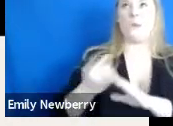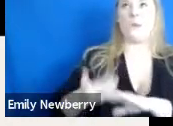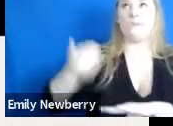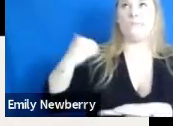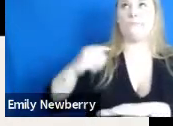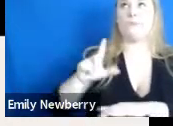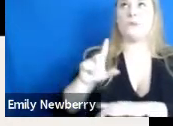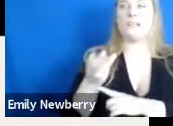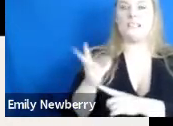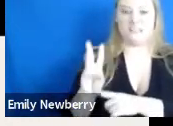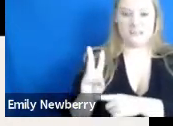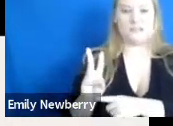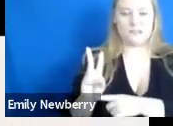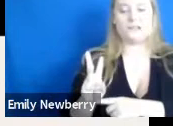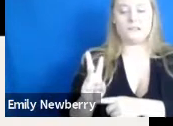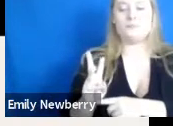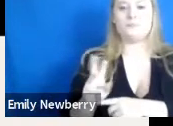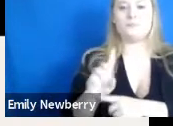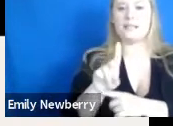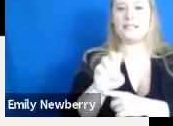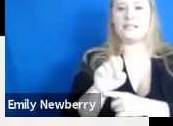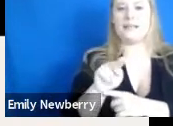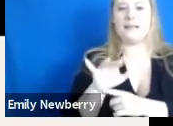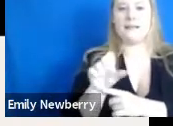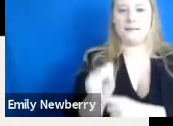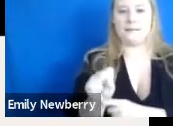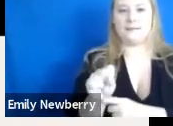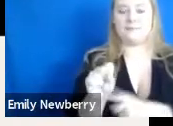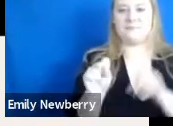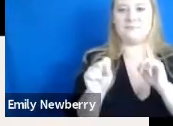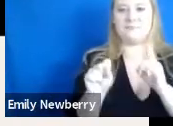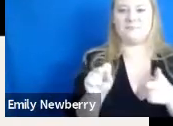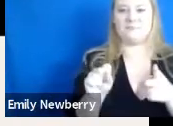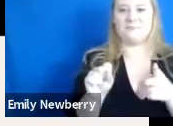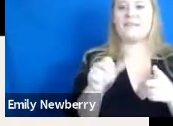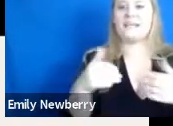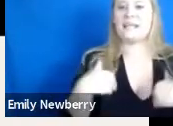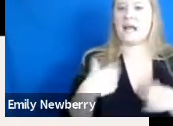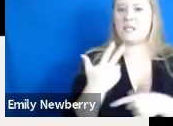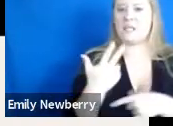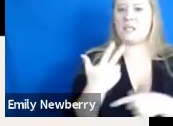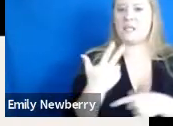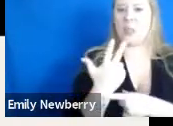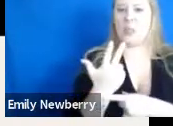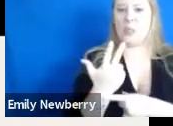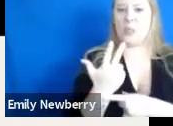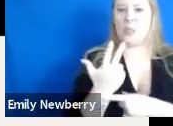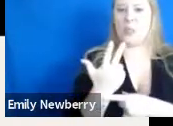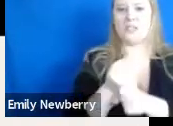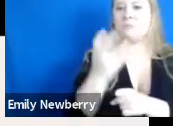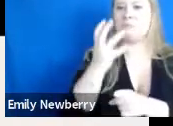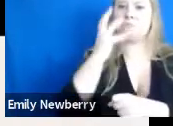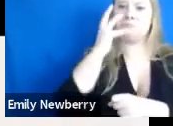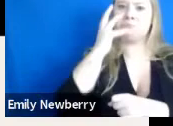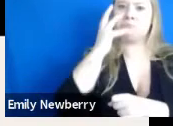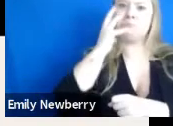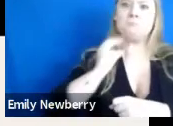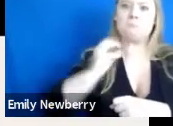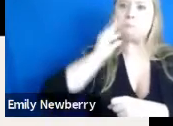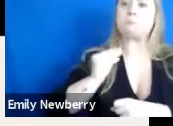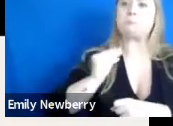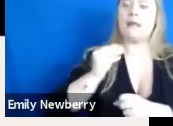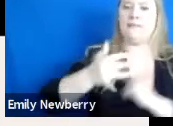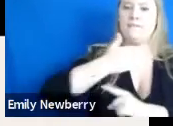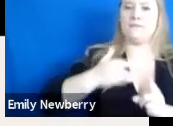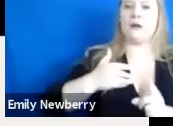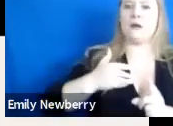2016. Dennis Mcquillan. Dennis has 37 years of professional experience in the environmental field, both as a